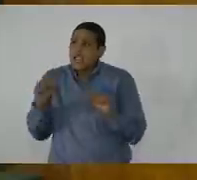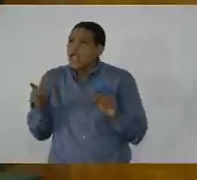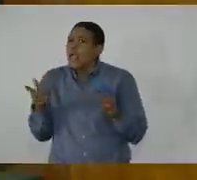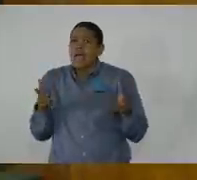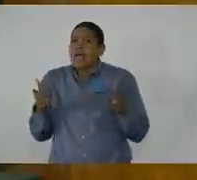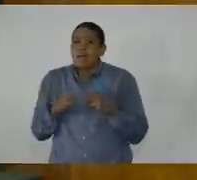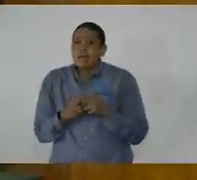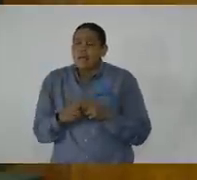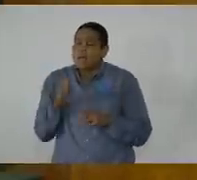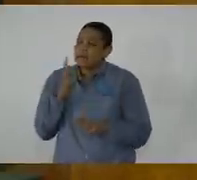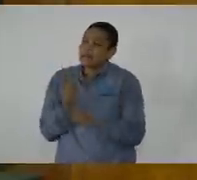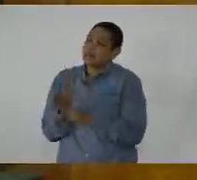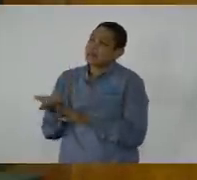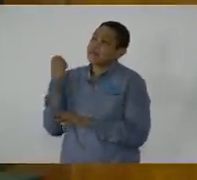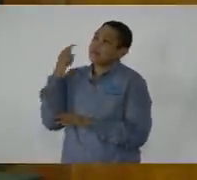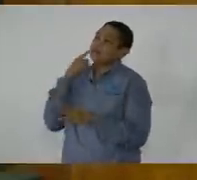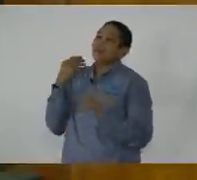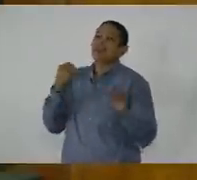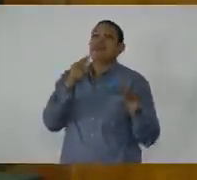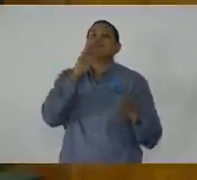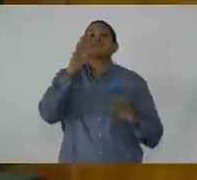and withdrew from sale